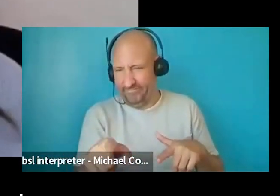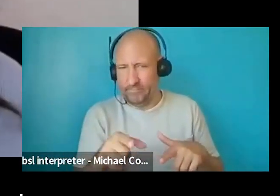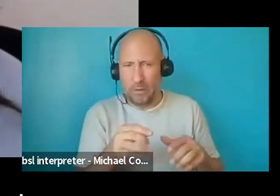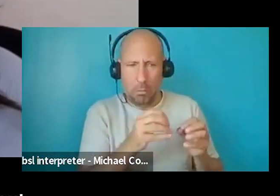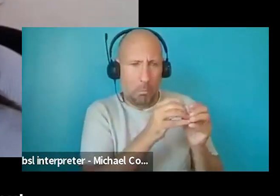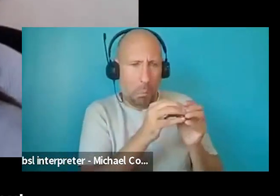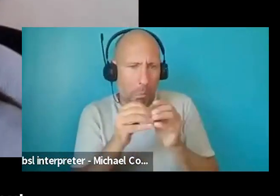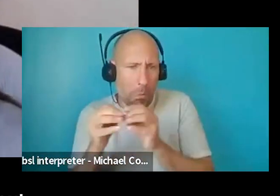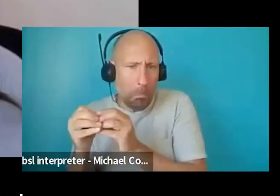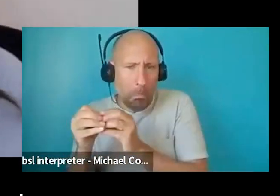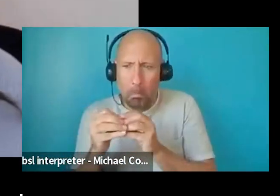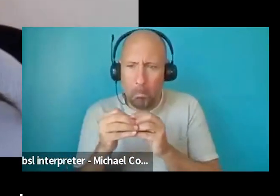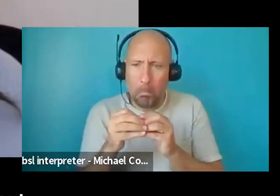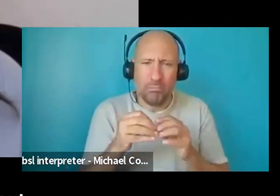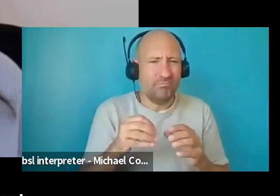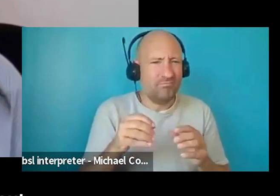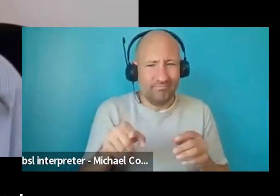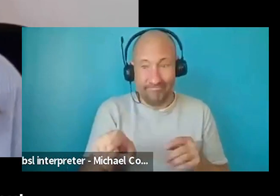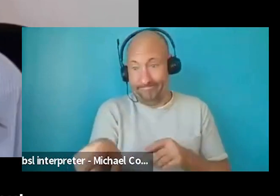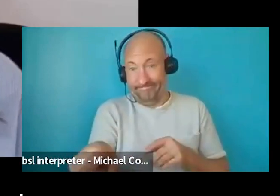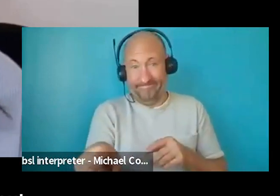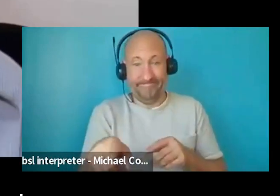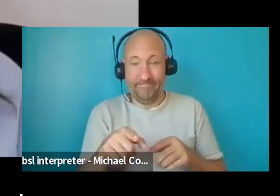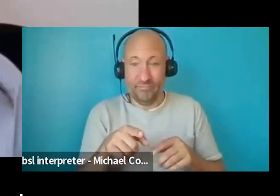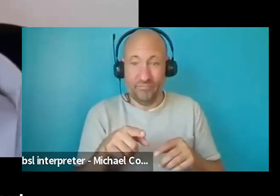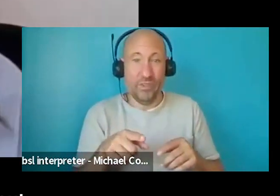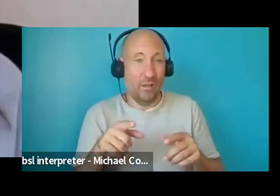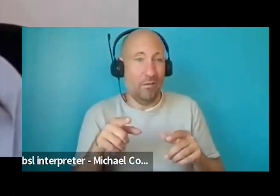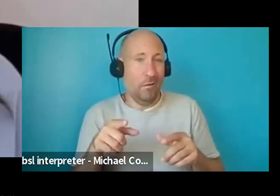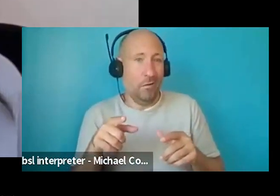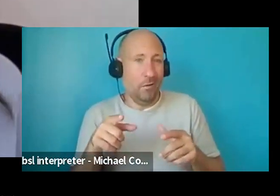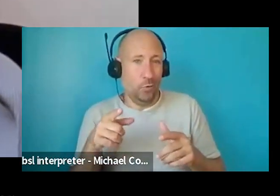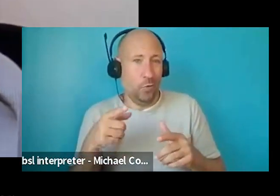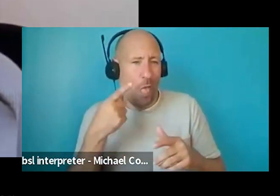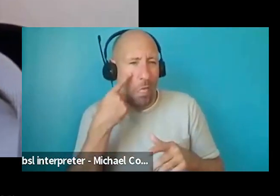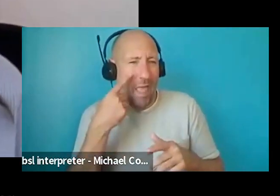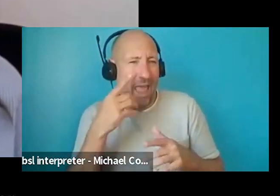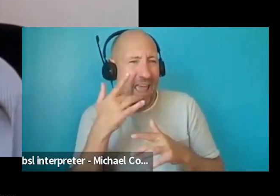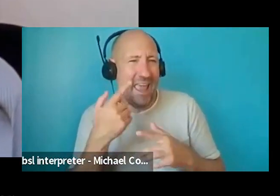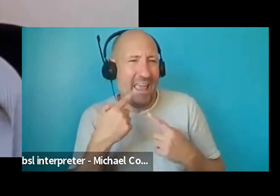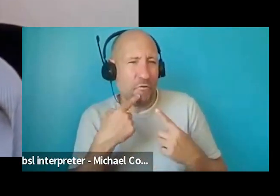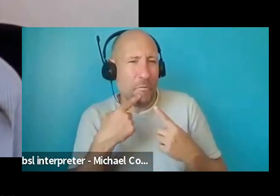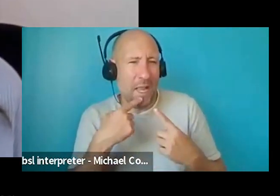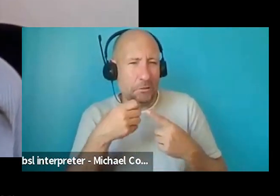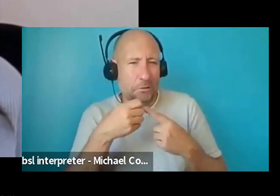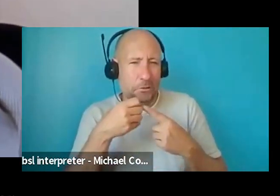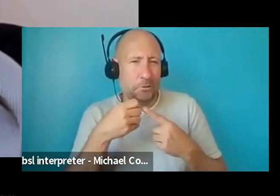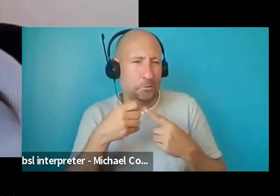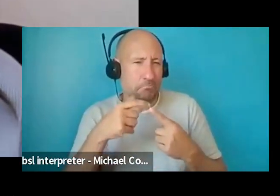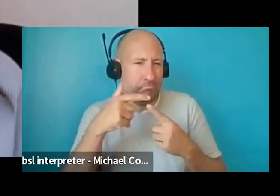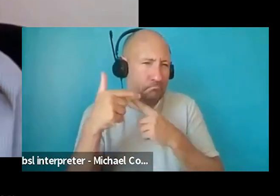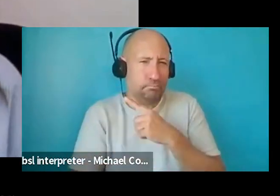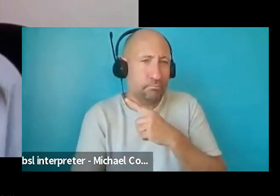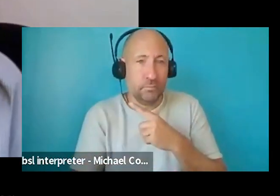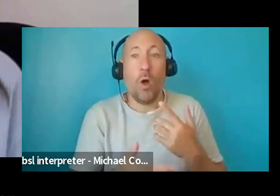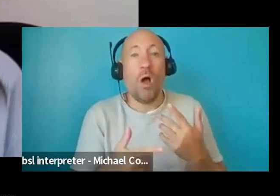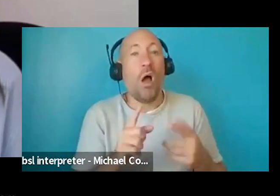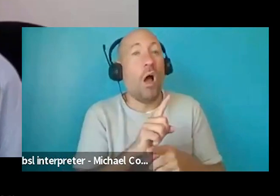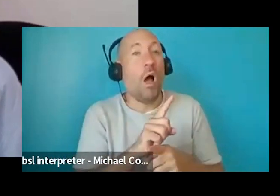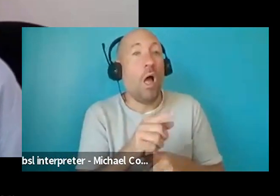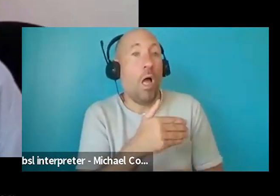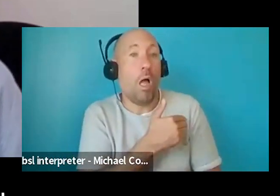residenzeartistiche.it, and there you find all information about the residencies. And of course, if you have further questions, please